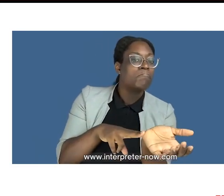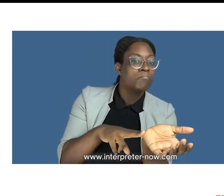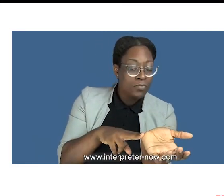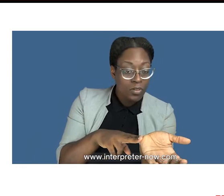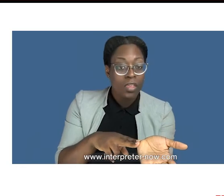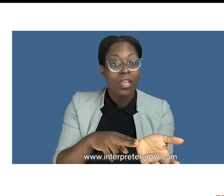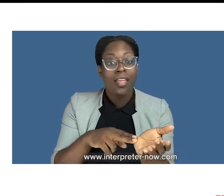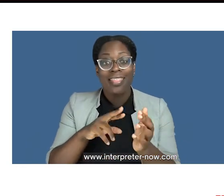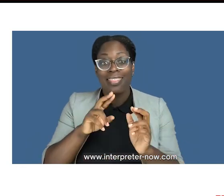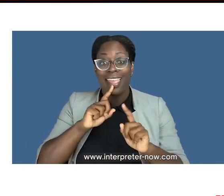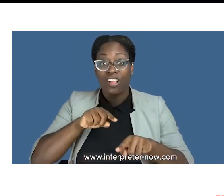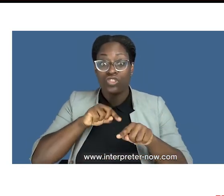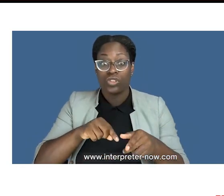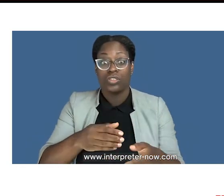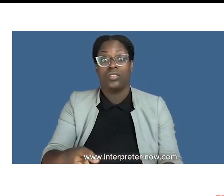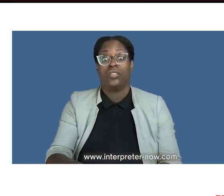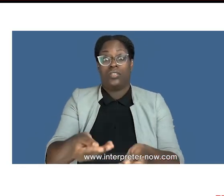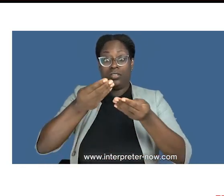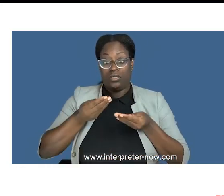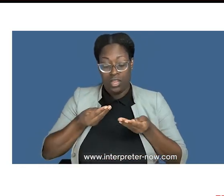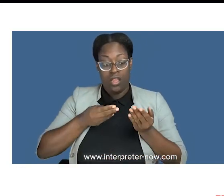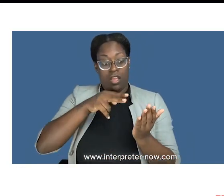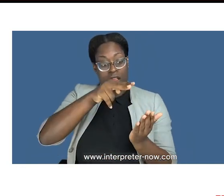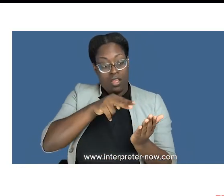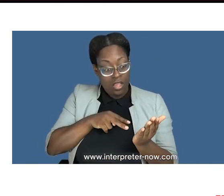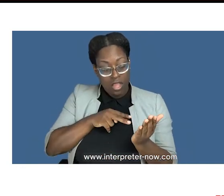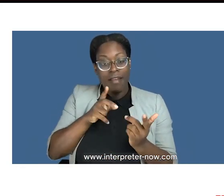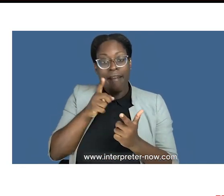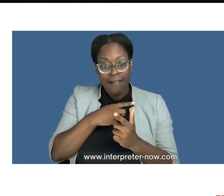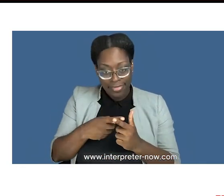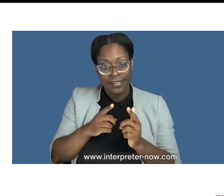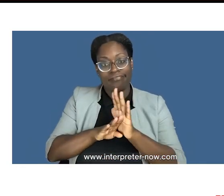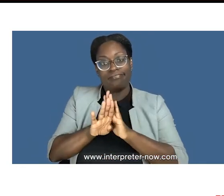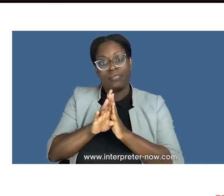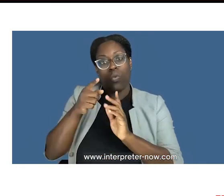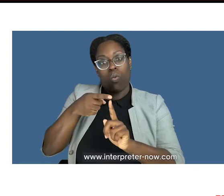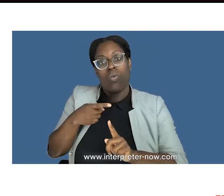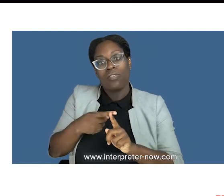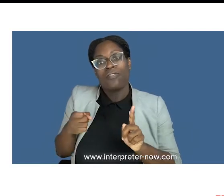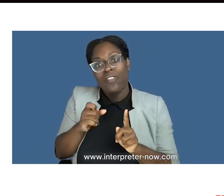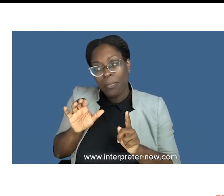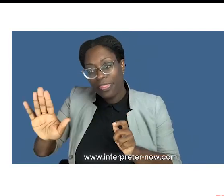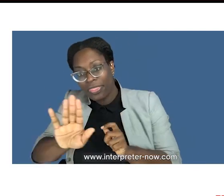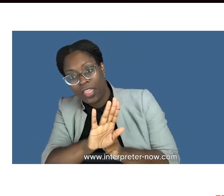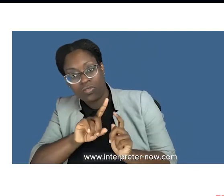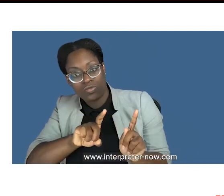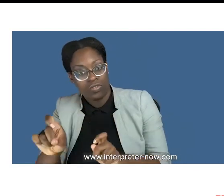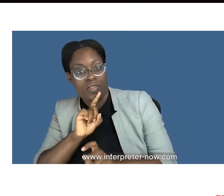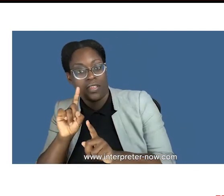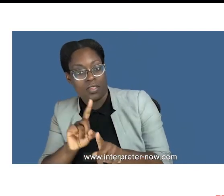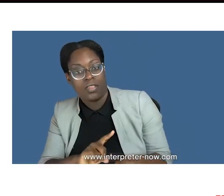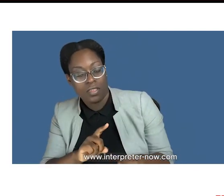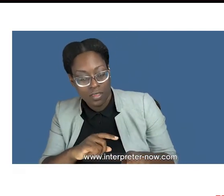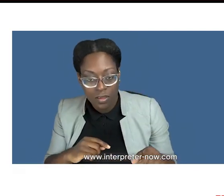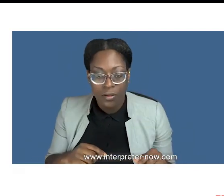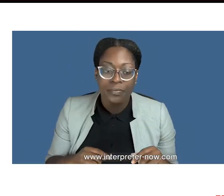one or two of the indicators that you're seeing. Whether that is increasing your engagement numbers for people with underrepresented